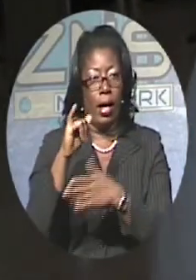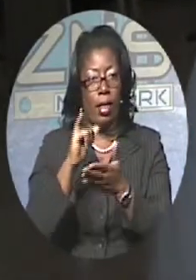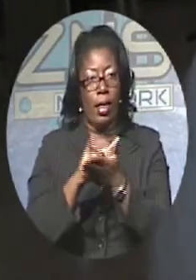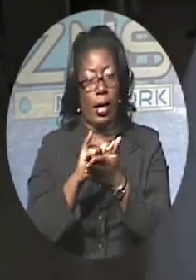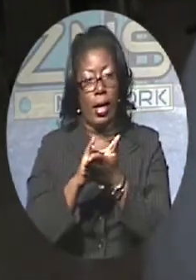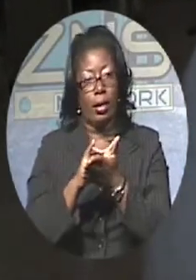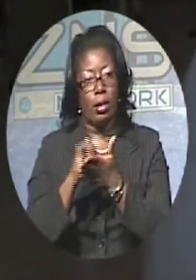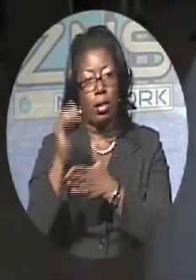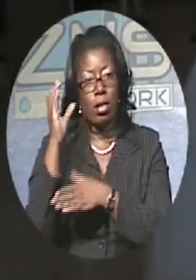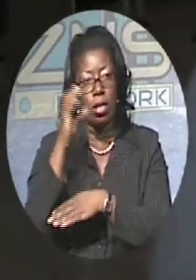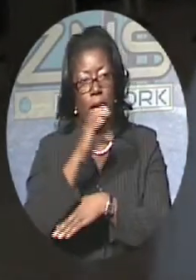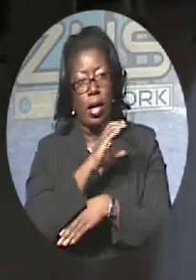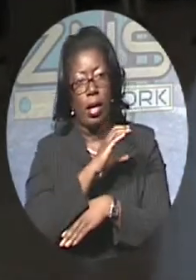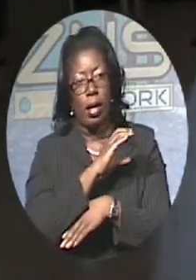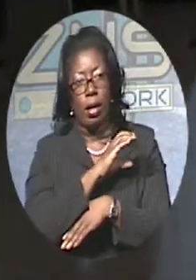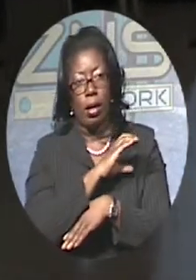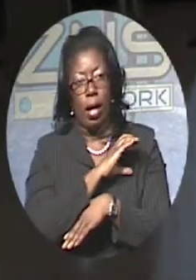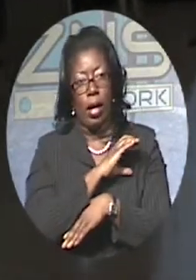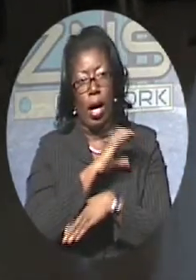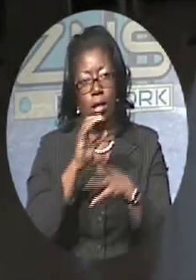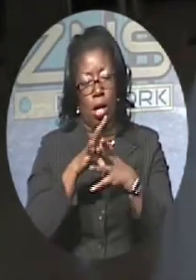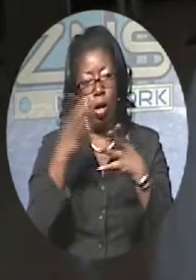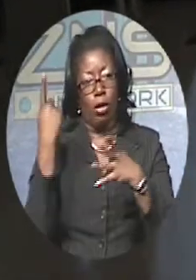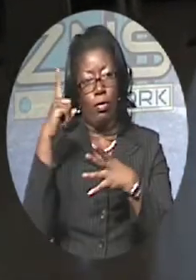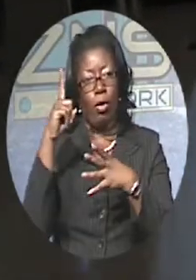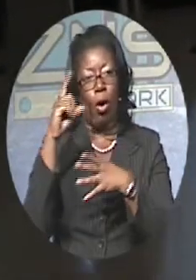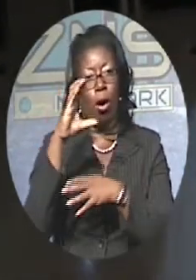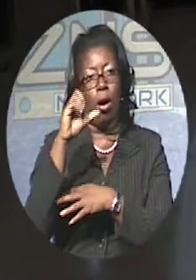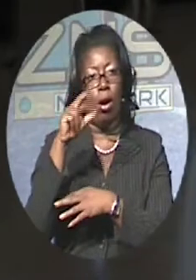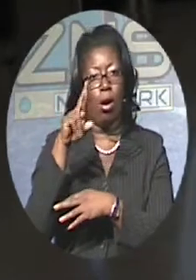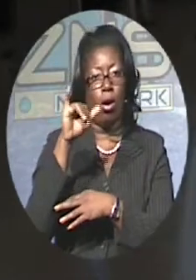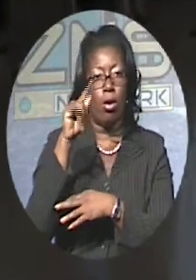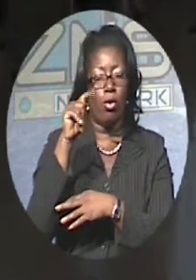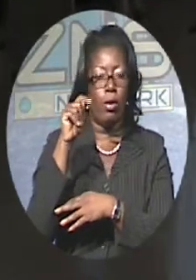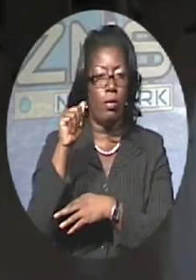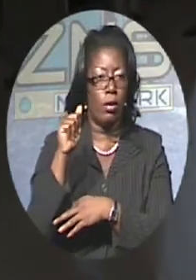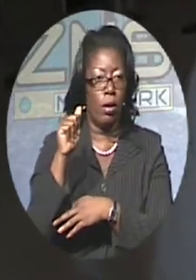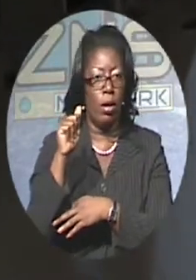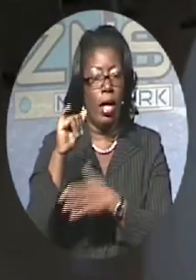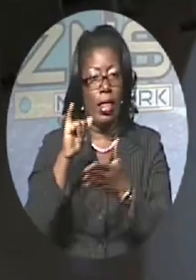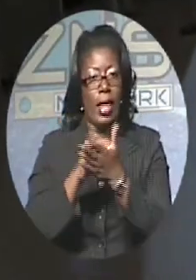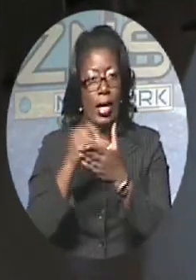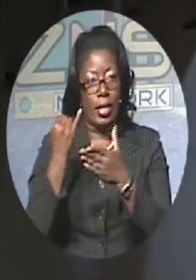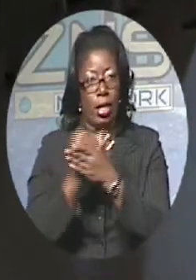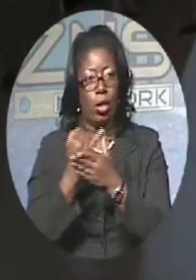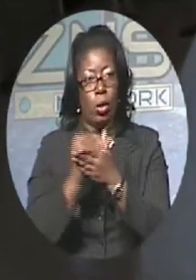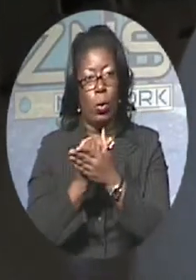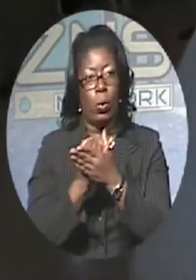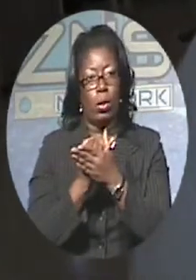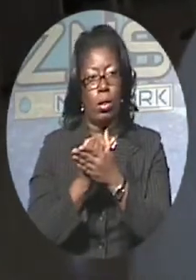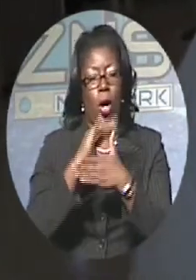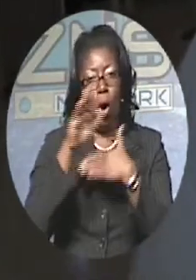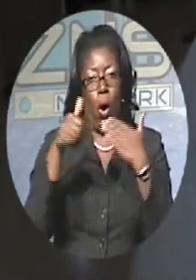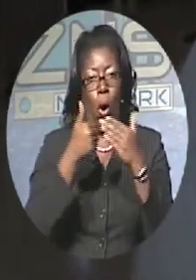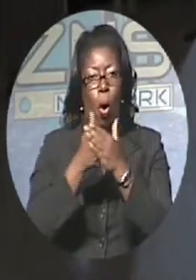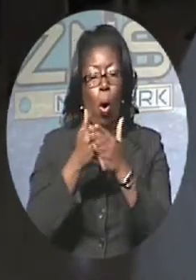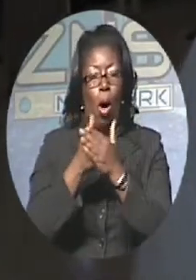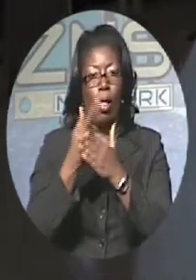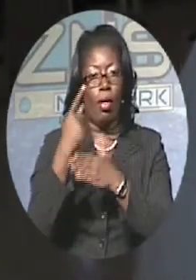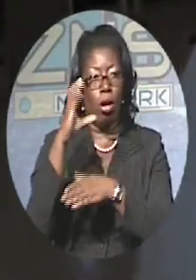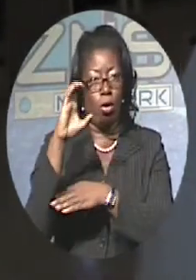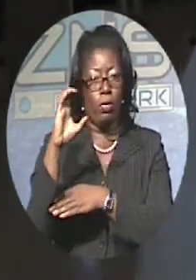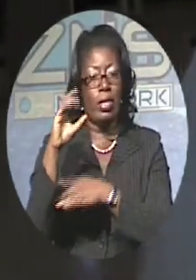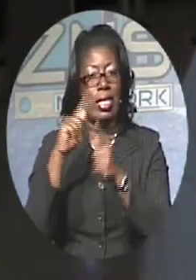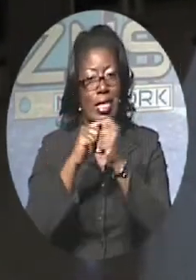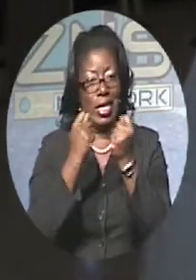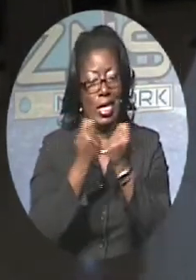CC Cannon are a lot higher than they are for Carifta. And CC Cannon includes all the Carifta teams, as